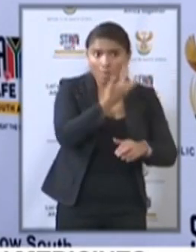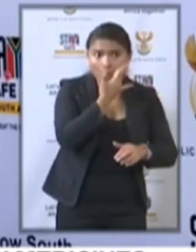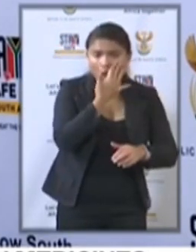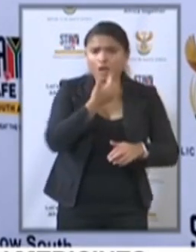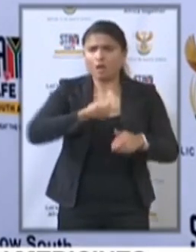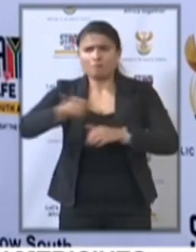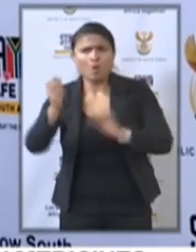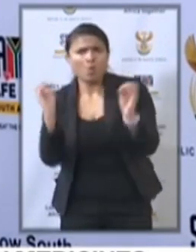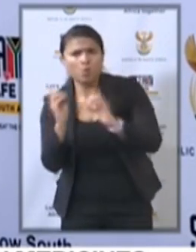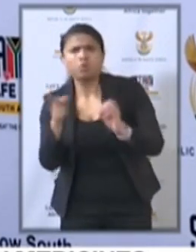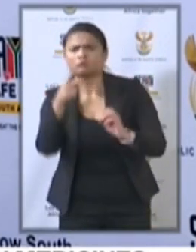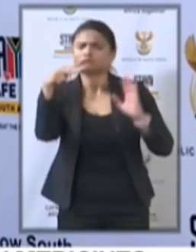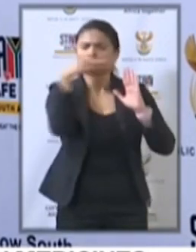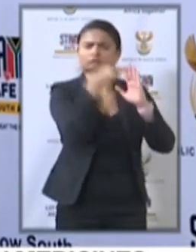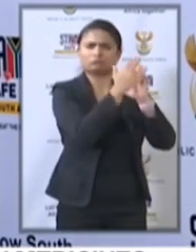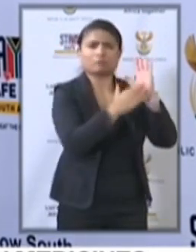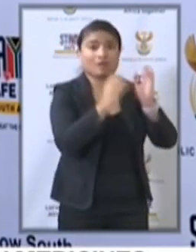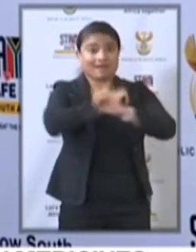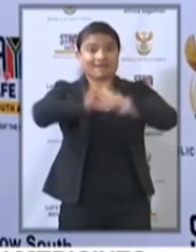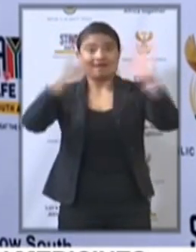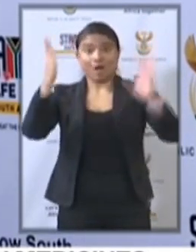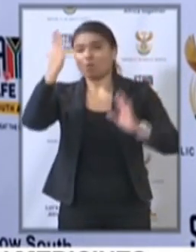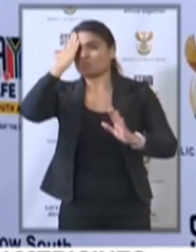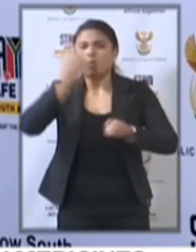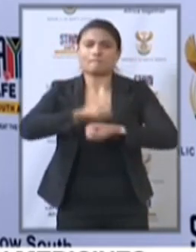speaking now, many of us